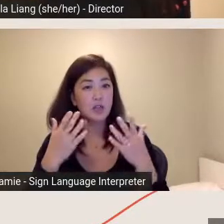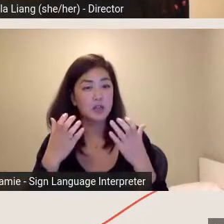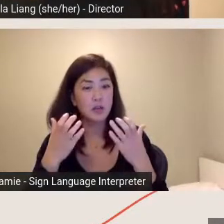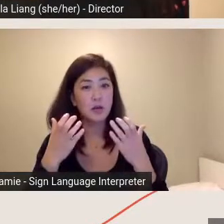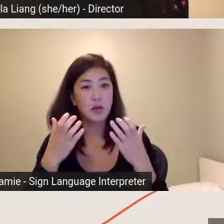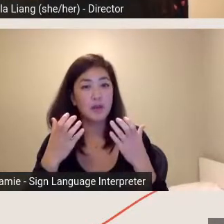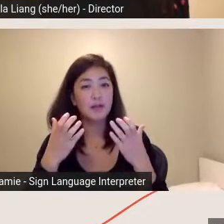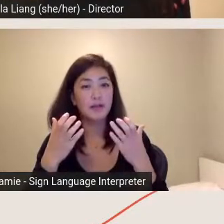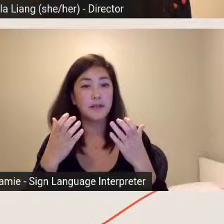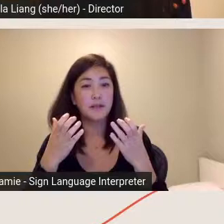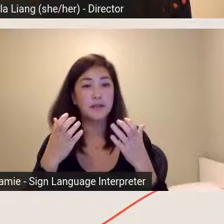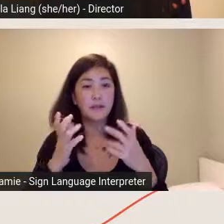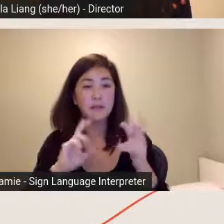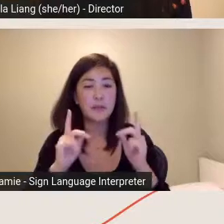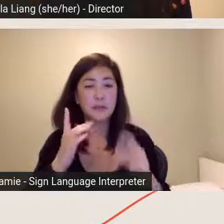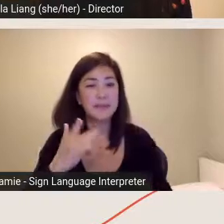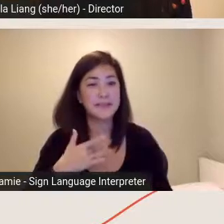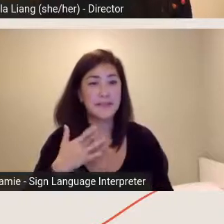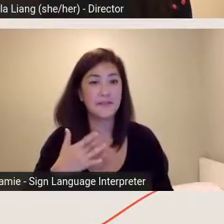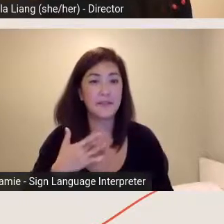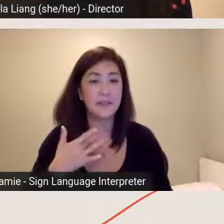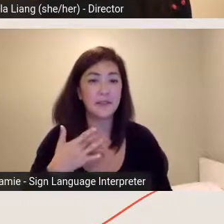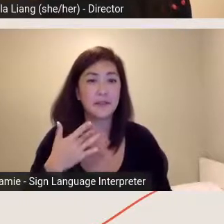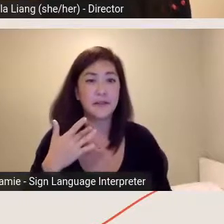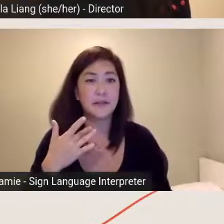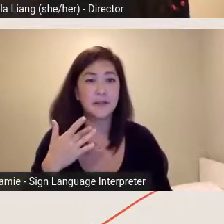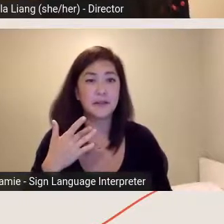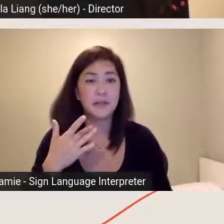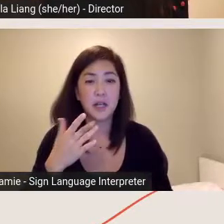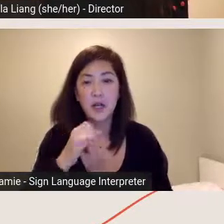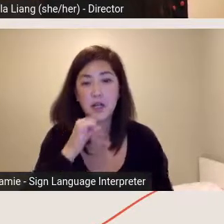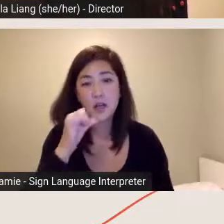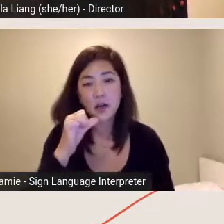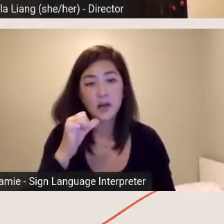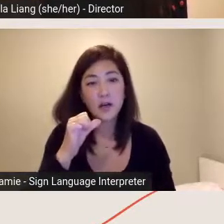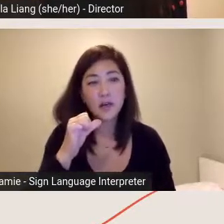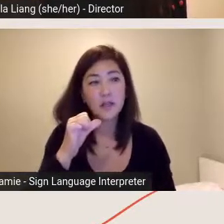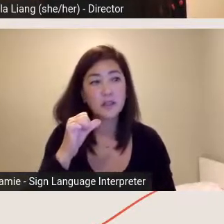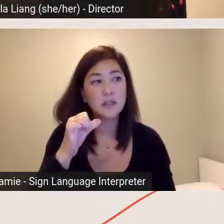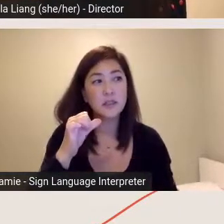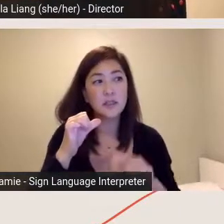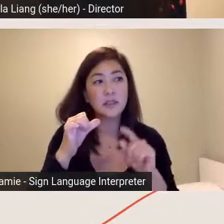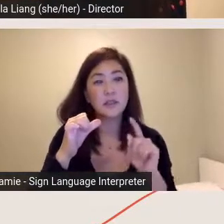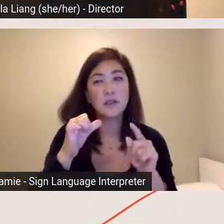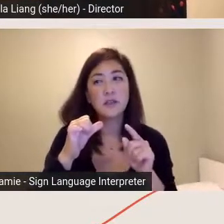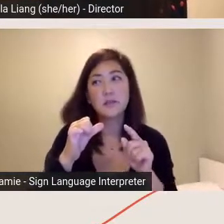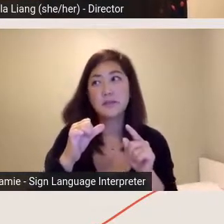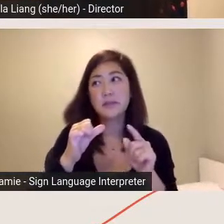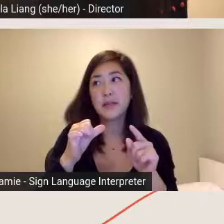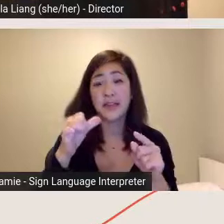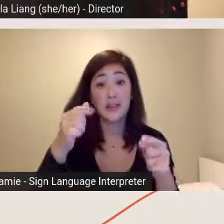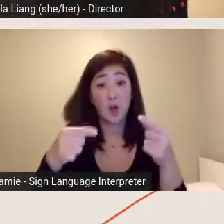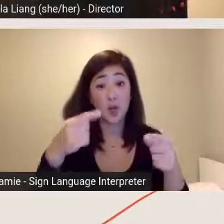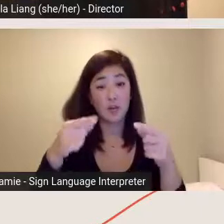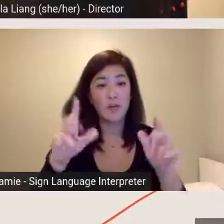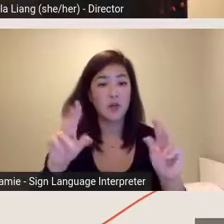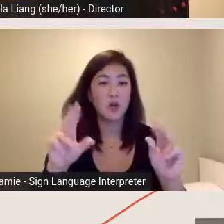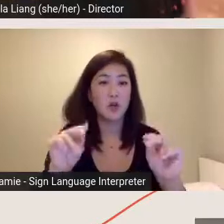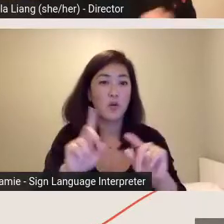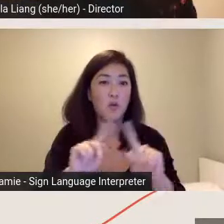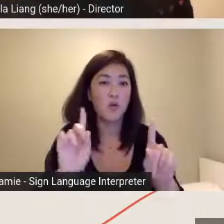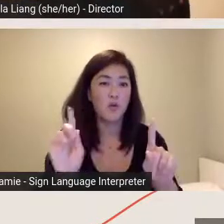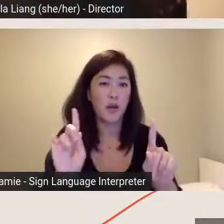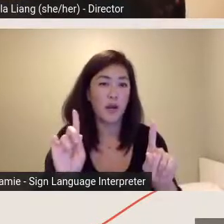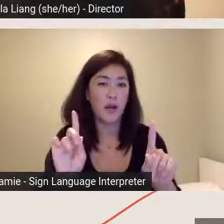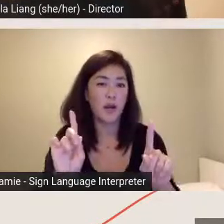a little bit what, you know, not necessarily like parse to the argument so much and like but sort of feel where some of the motivation is coming from. I don't know if